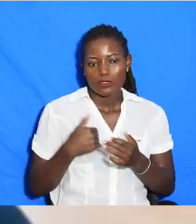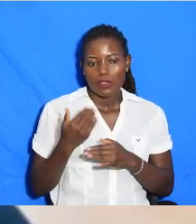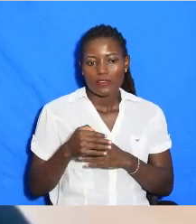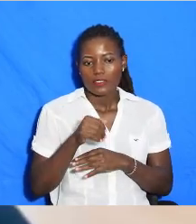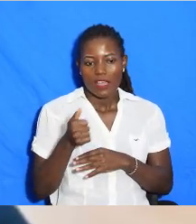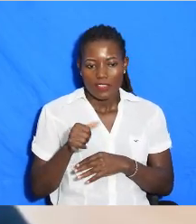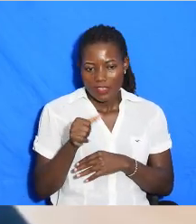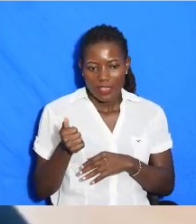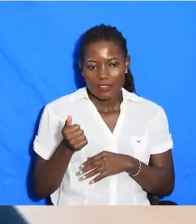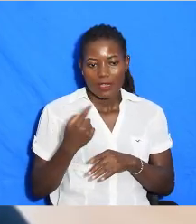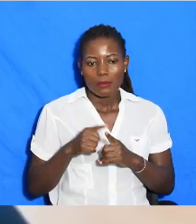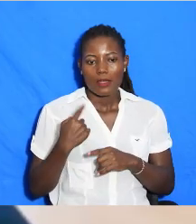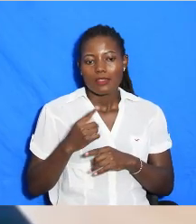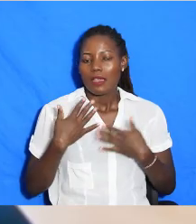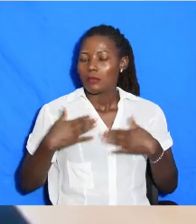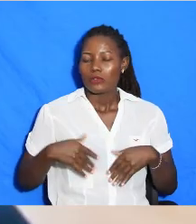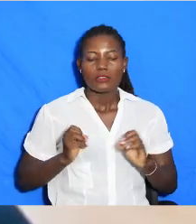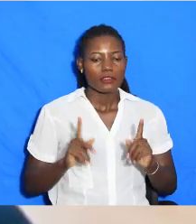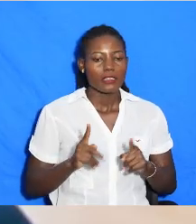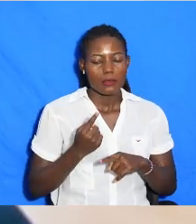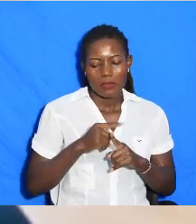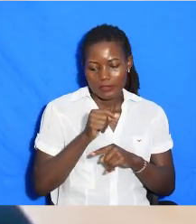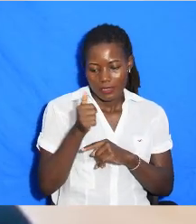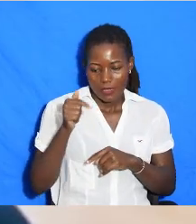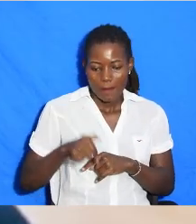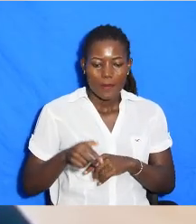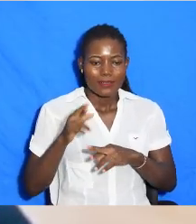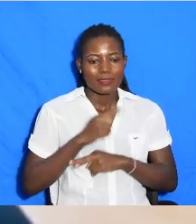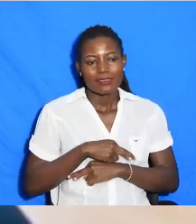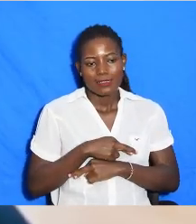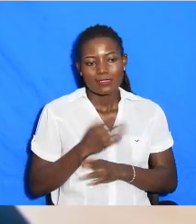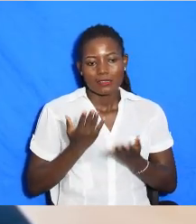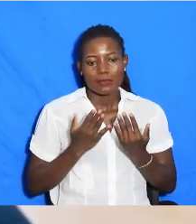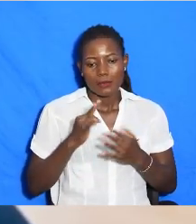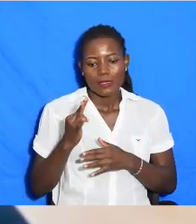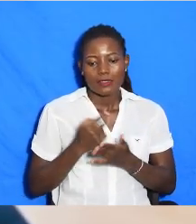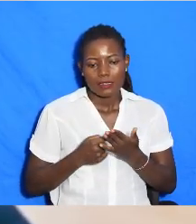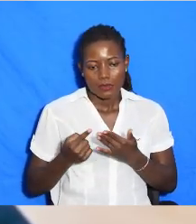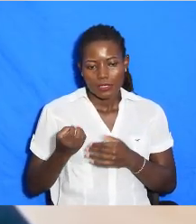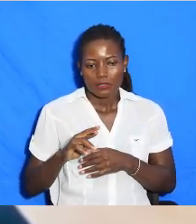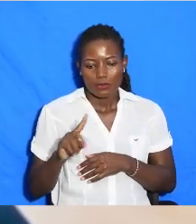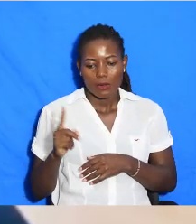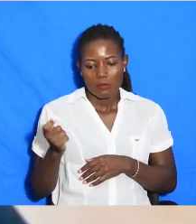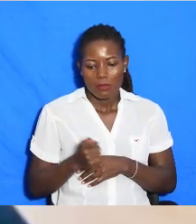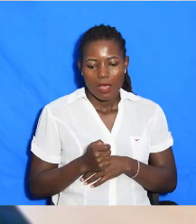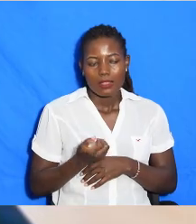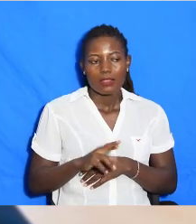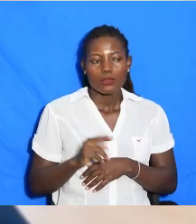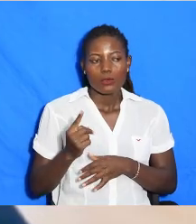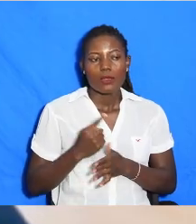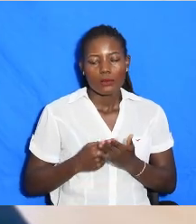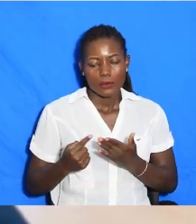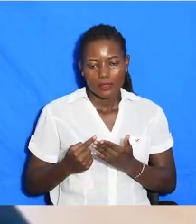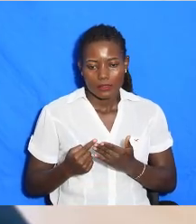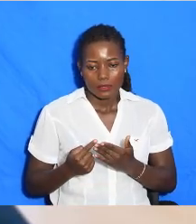their body will still respond. But some people must take some time, like maybe 3 weeks to recover, or a month to recover, or even a week to recover